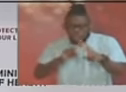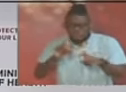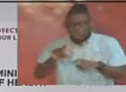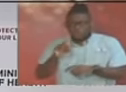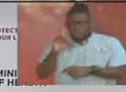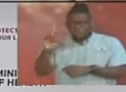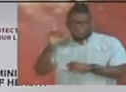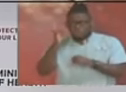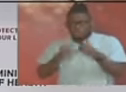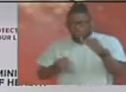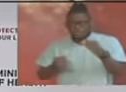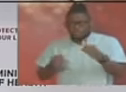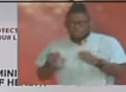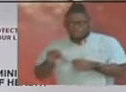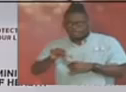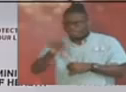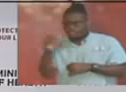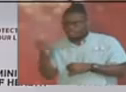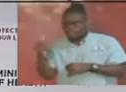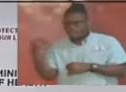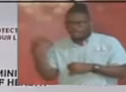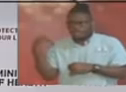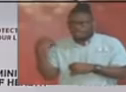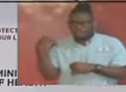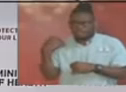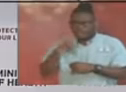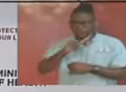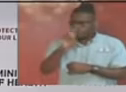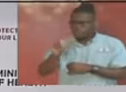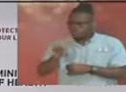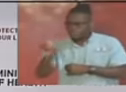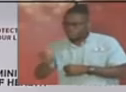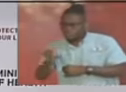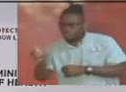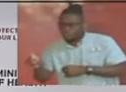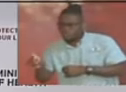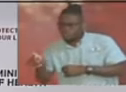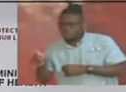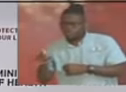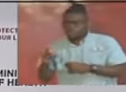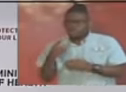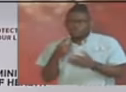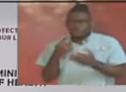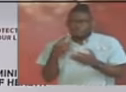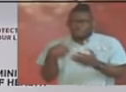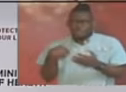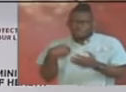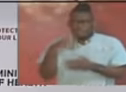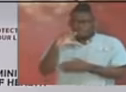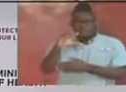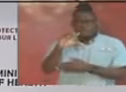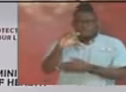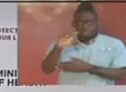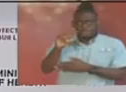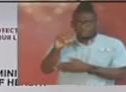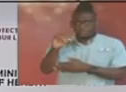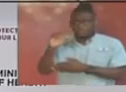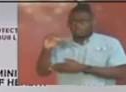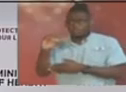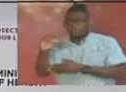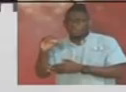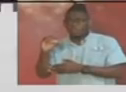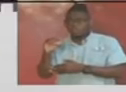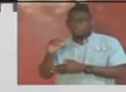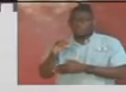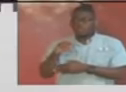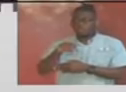any members of the media have any questions for our panelists. We have with us the CMO, we have Dr. Hines and Dr. Lisa